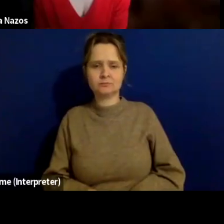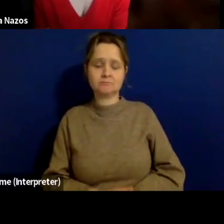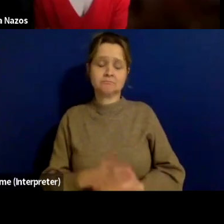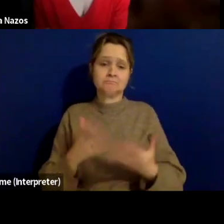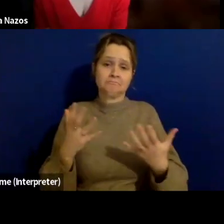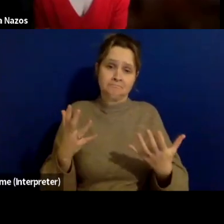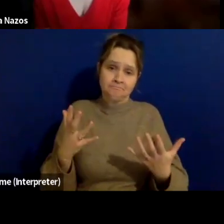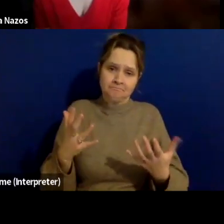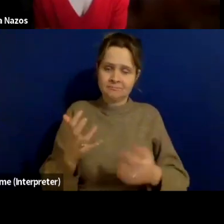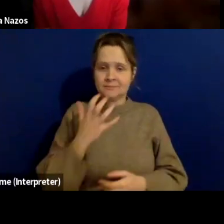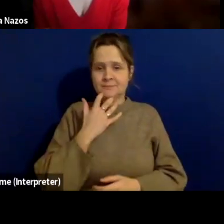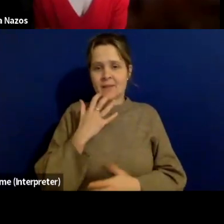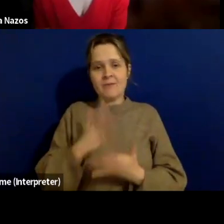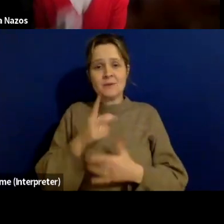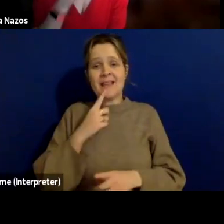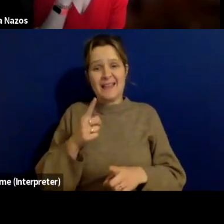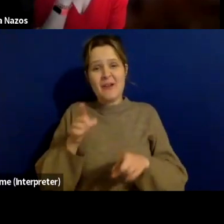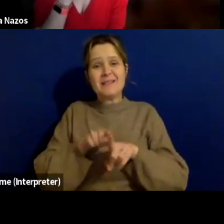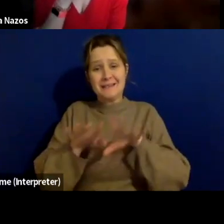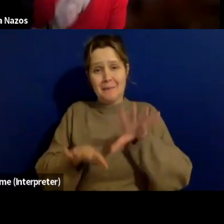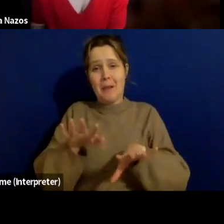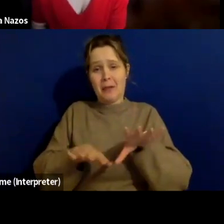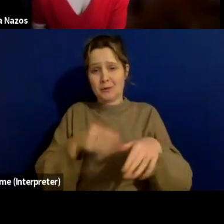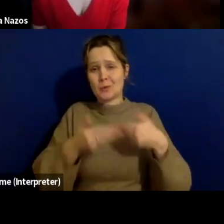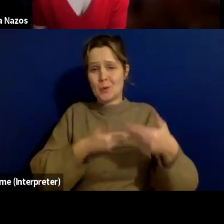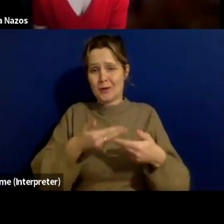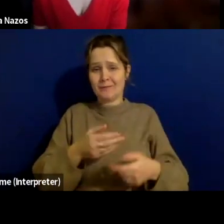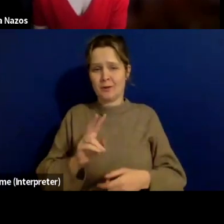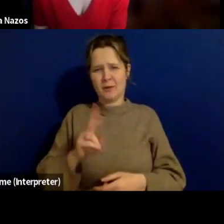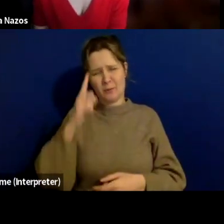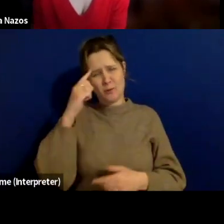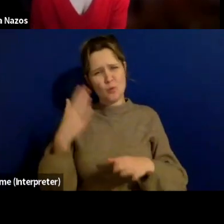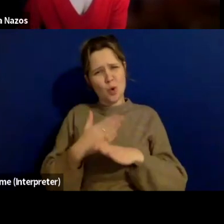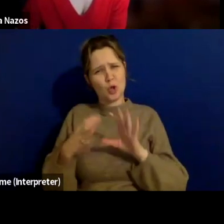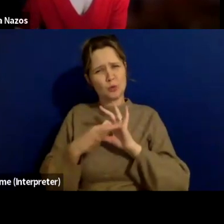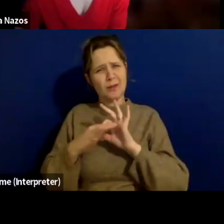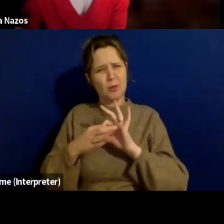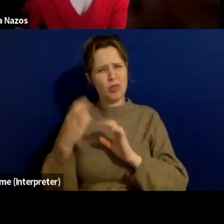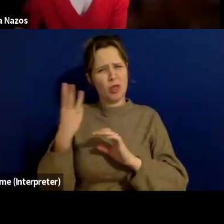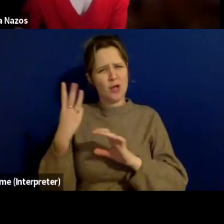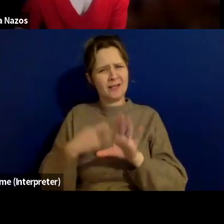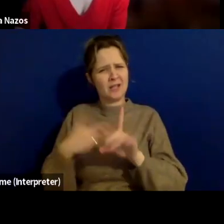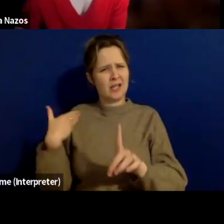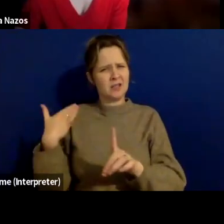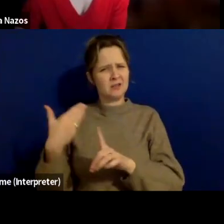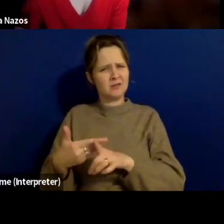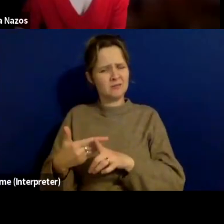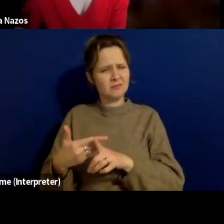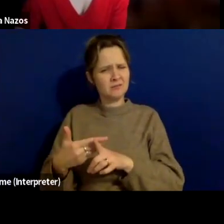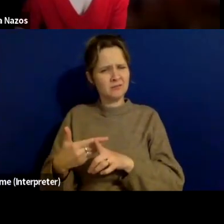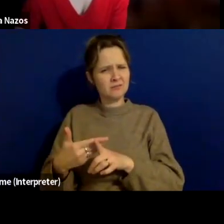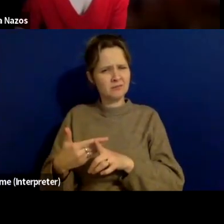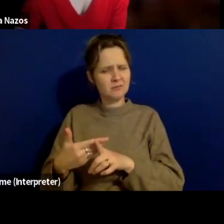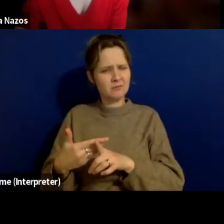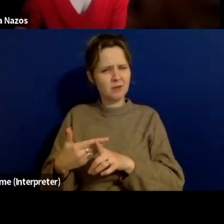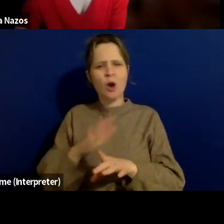say, it sounded like a very similar story. Although I don't think we've been working together for 13 years, Phoebe. I think it's just about 11